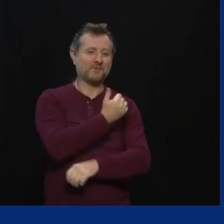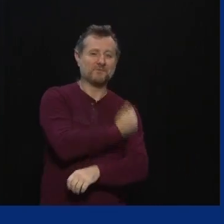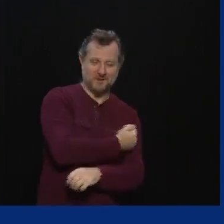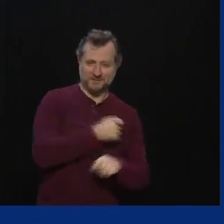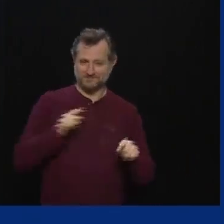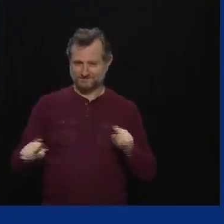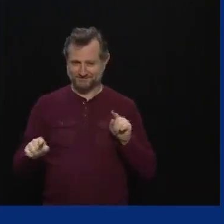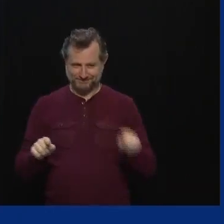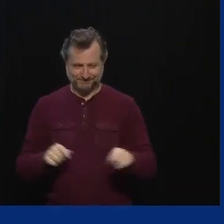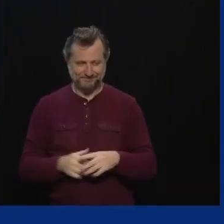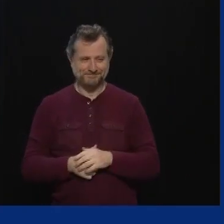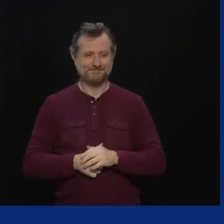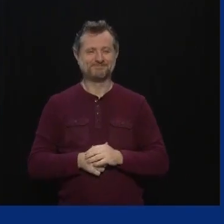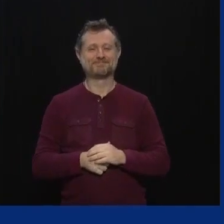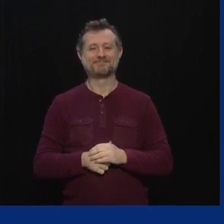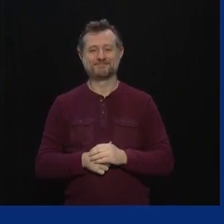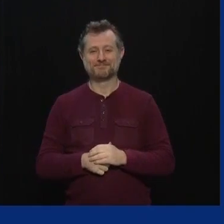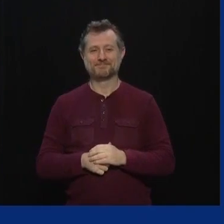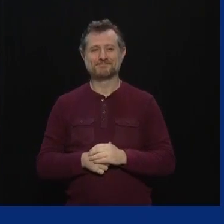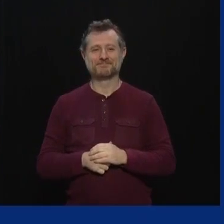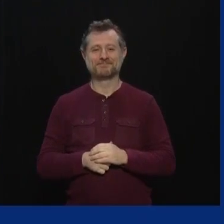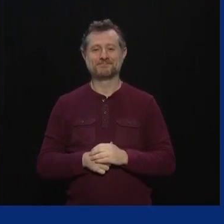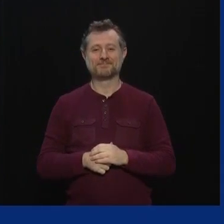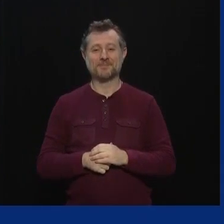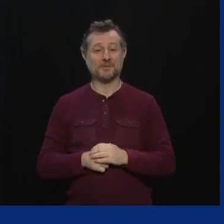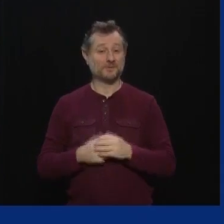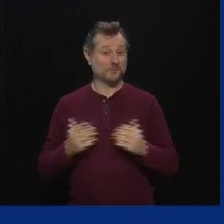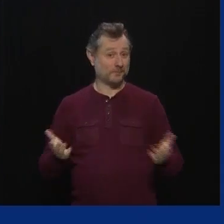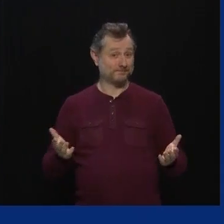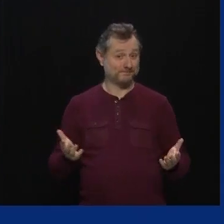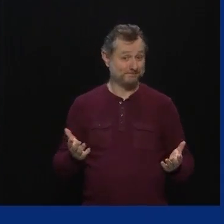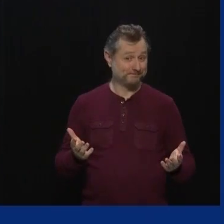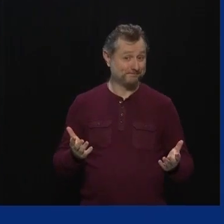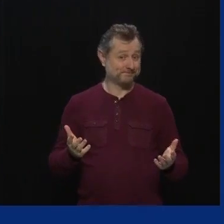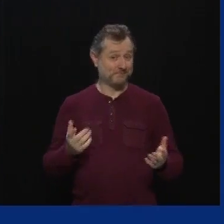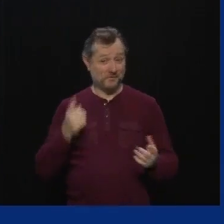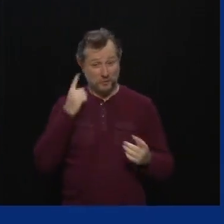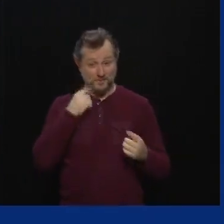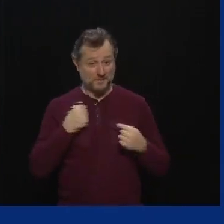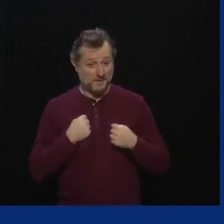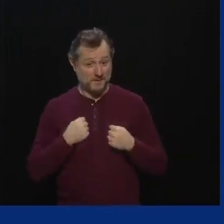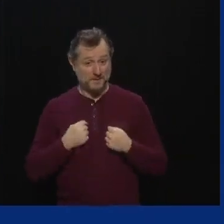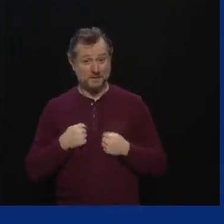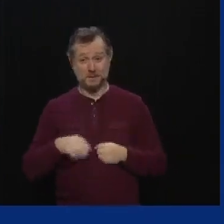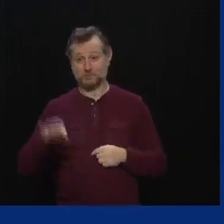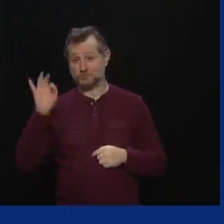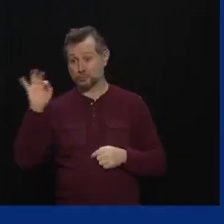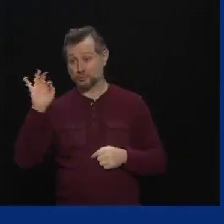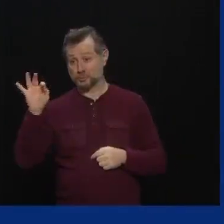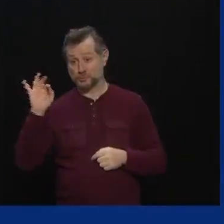health.ny.gov/flu. So in order to practice what I preach, I'm going to get a flu shot.